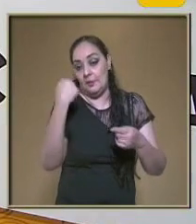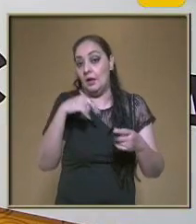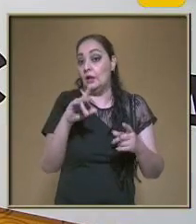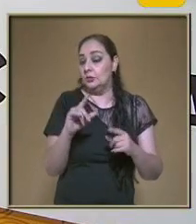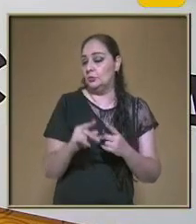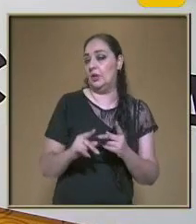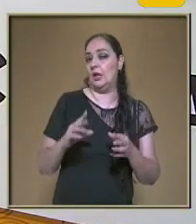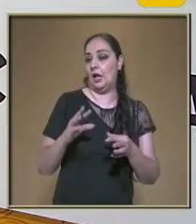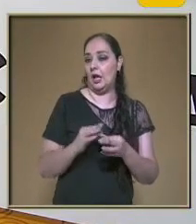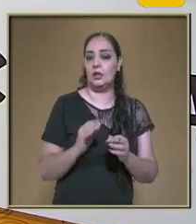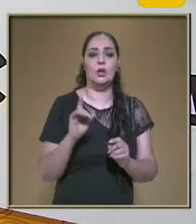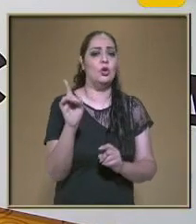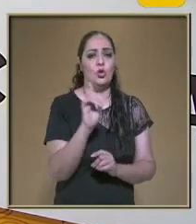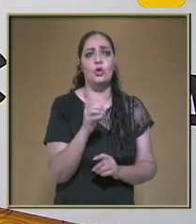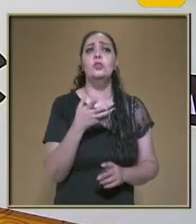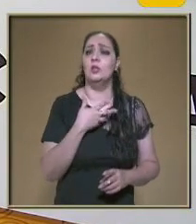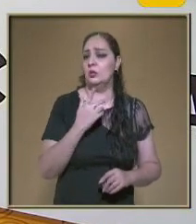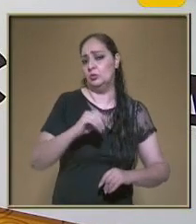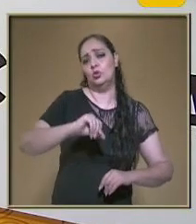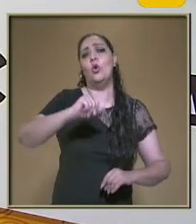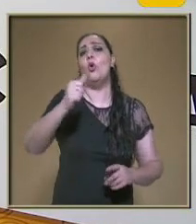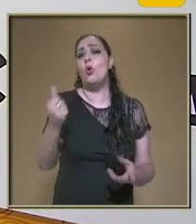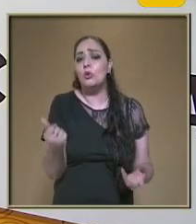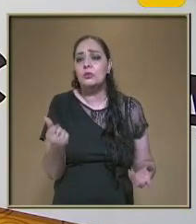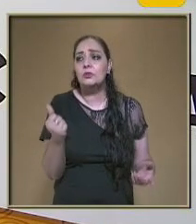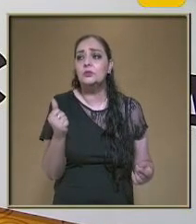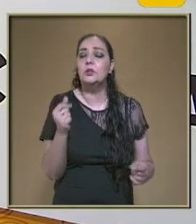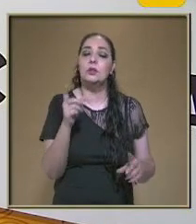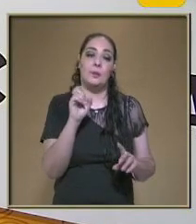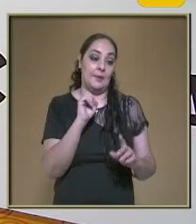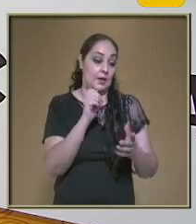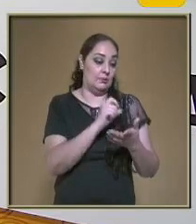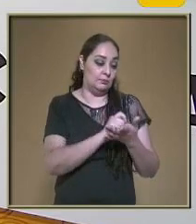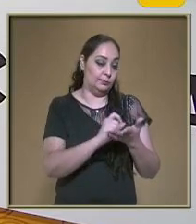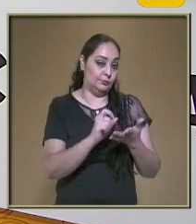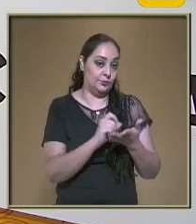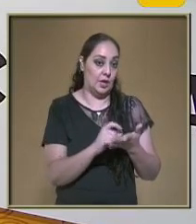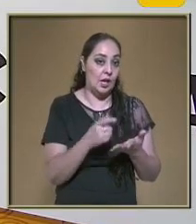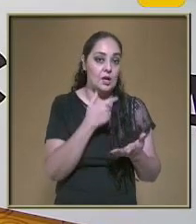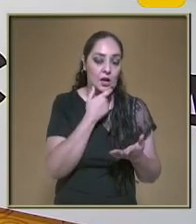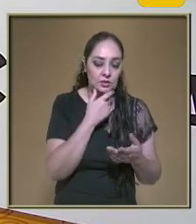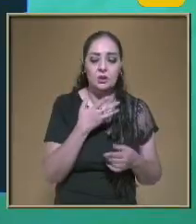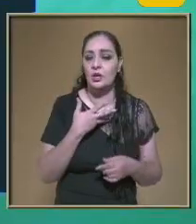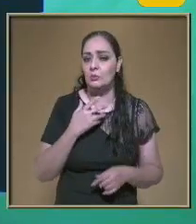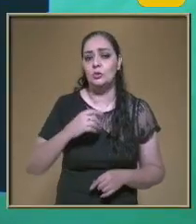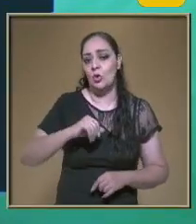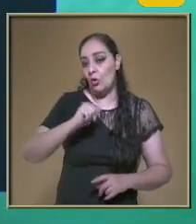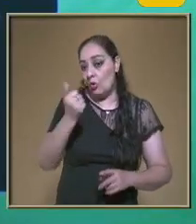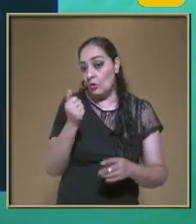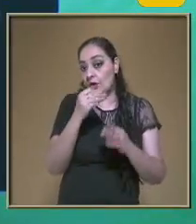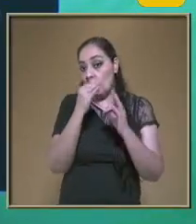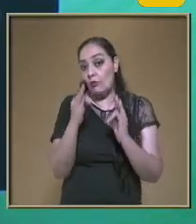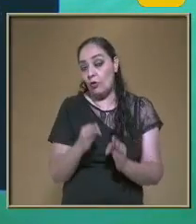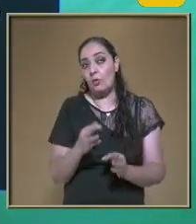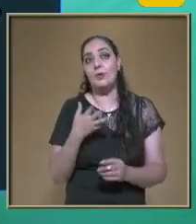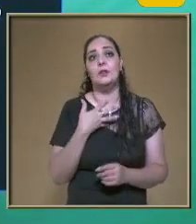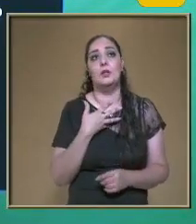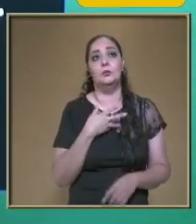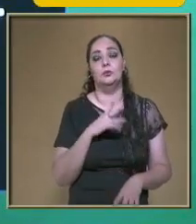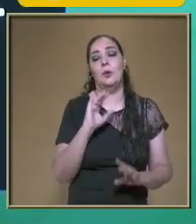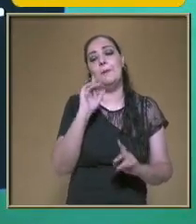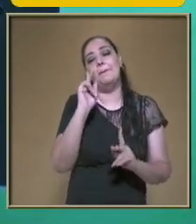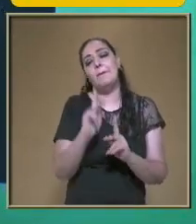No, we have another option. According to grammar in English, we have another option. Okay, the use of